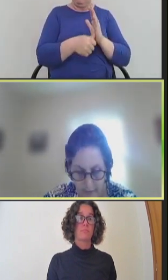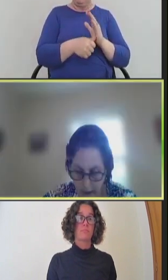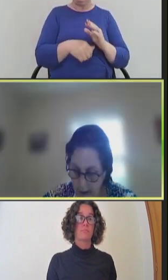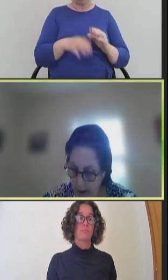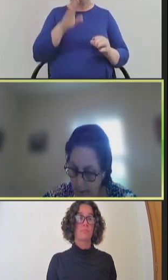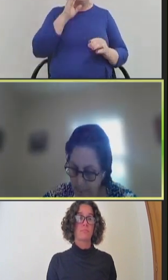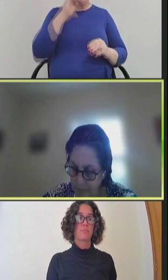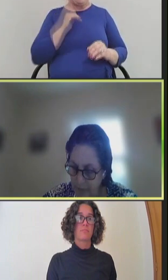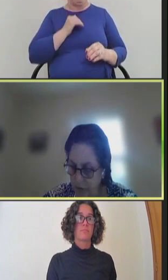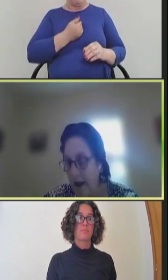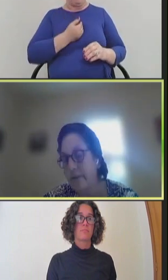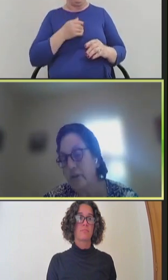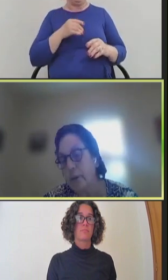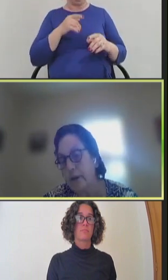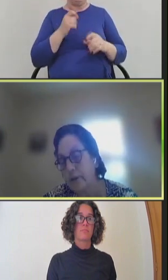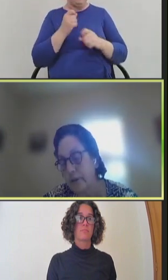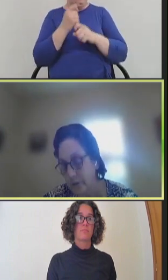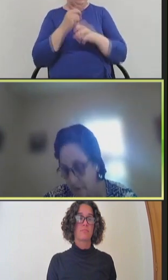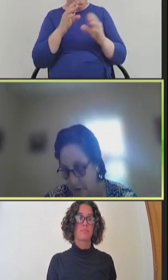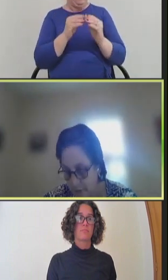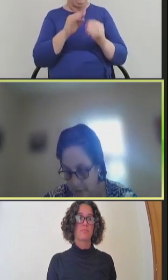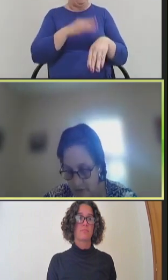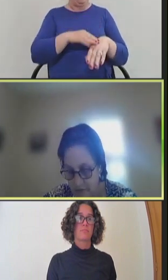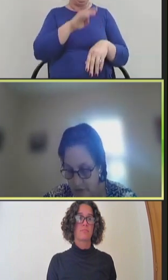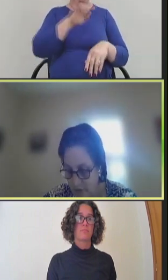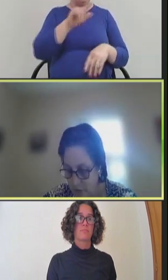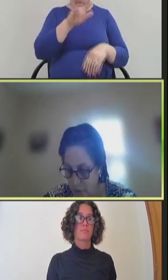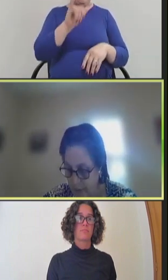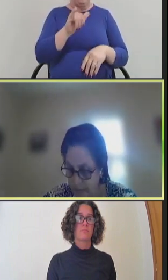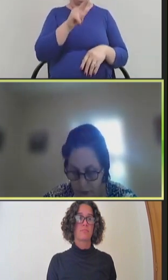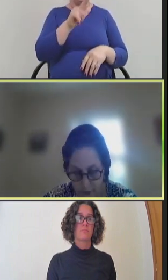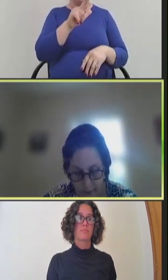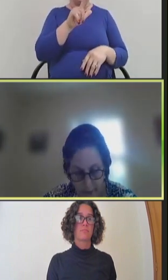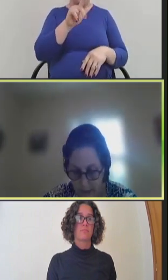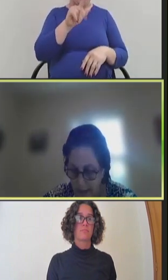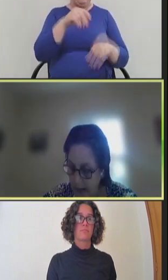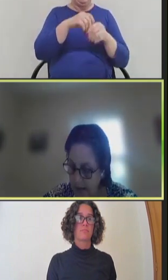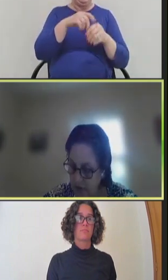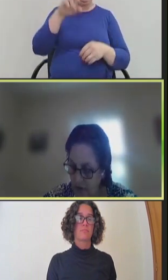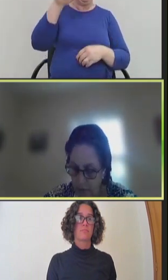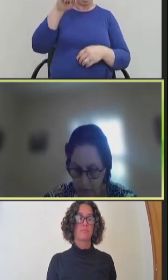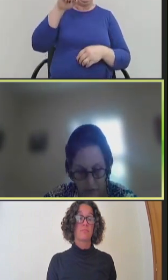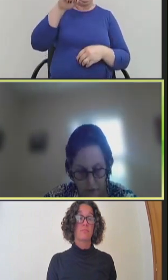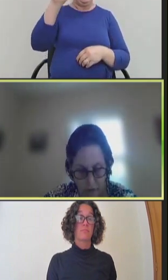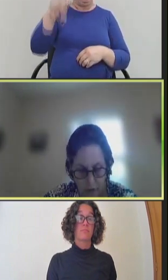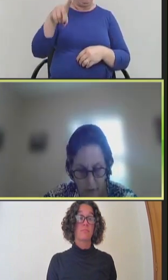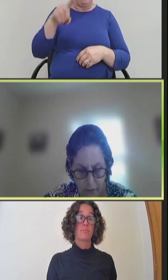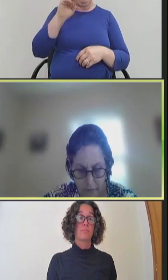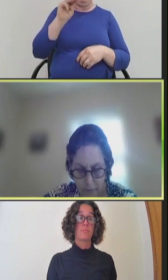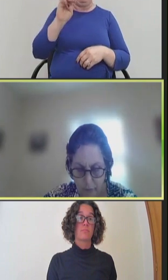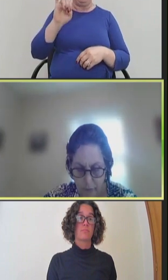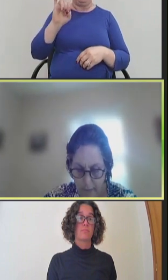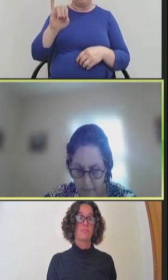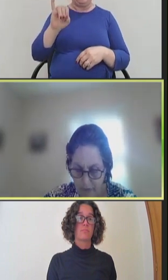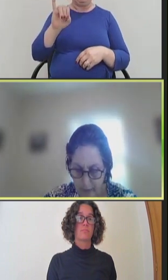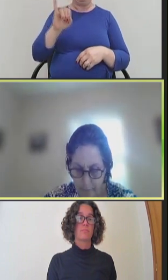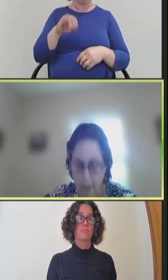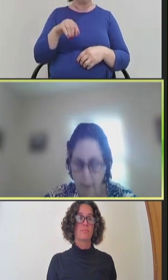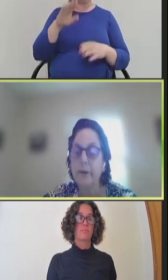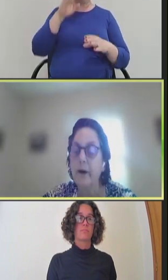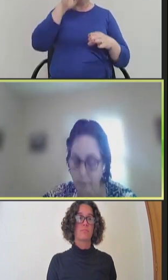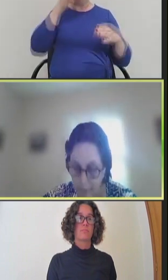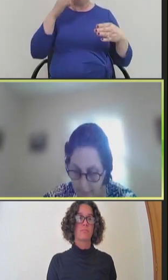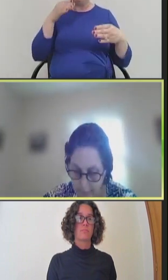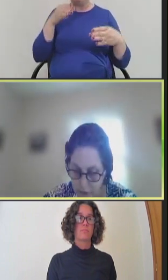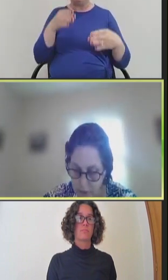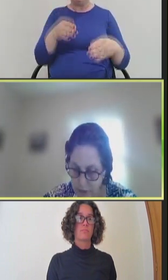meeting July the 23rd to the 26th in Detroit, Michigan, and its focus is heard it through the grapevine,